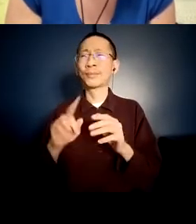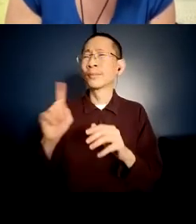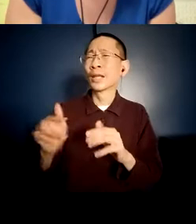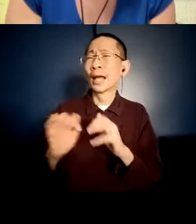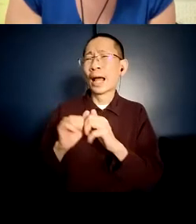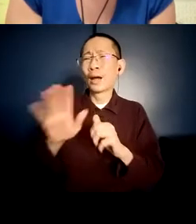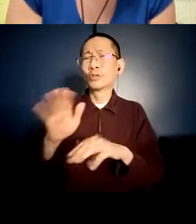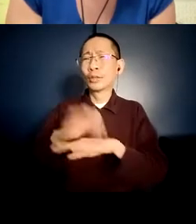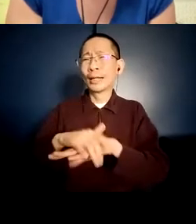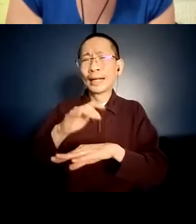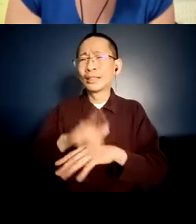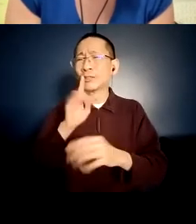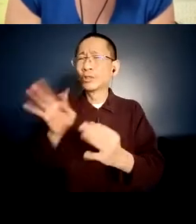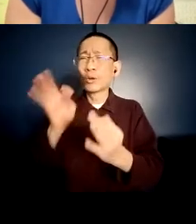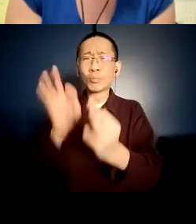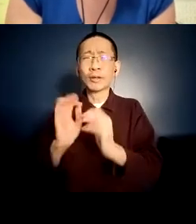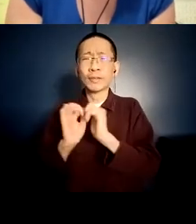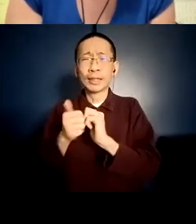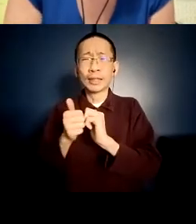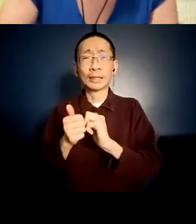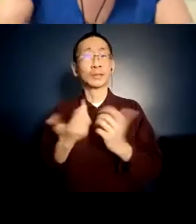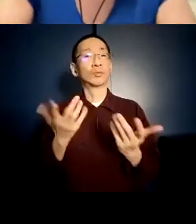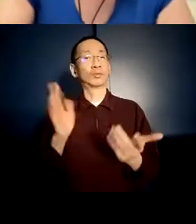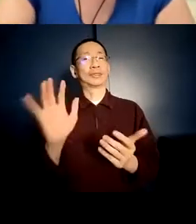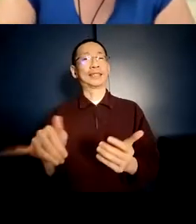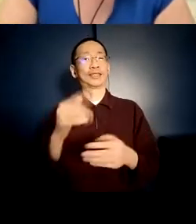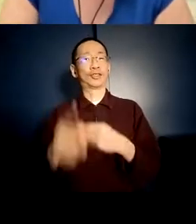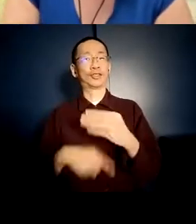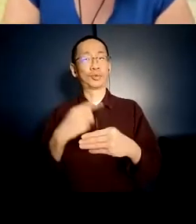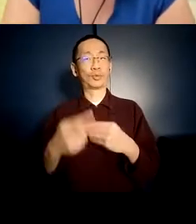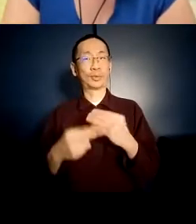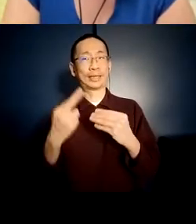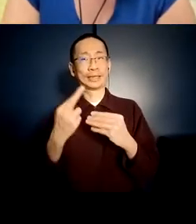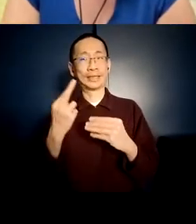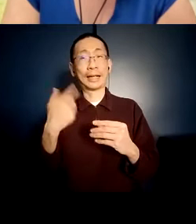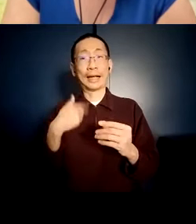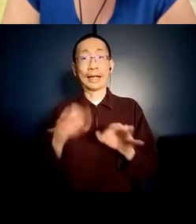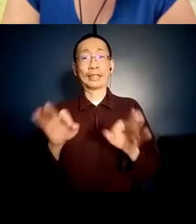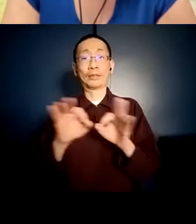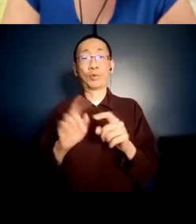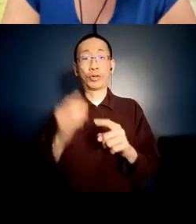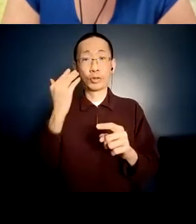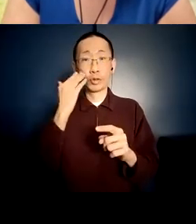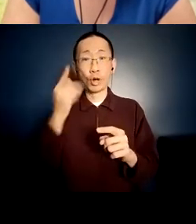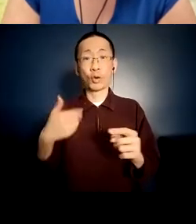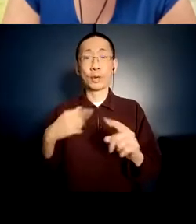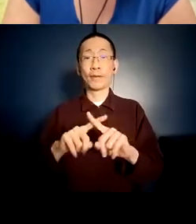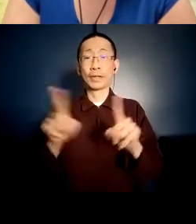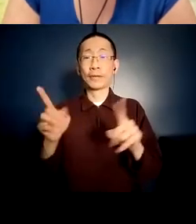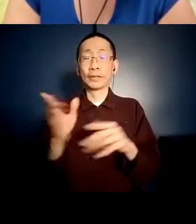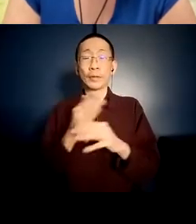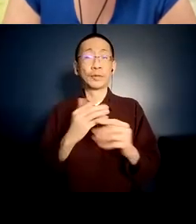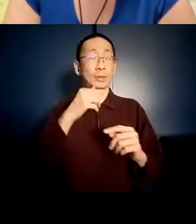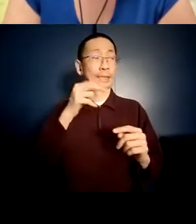your English so perfect? Well, that's the reason. It's important to know that there are differences between